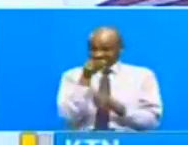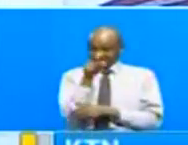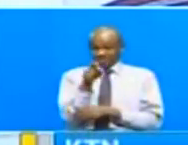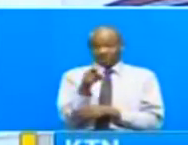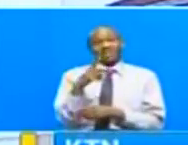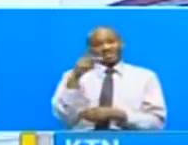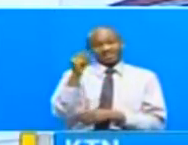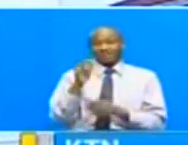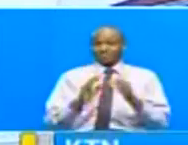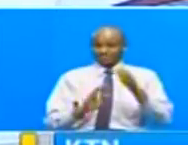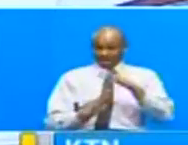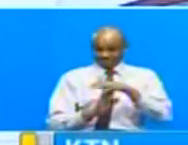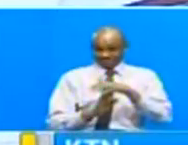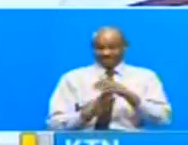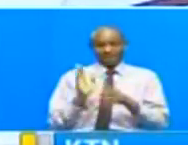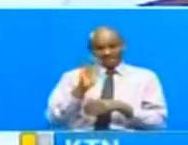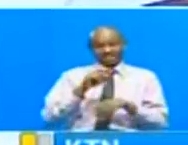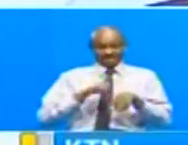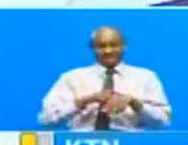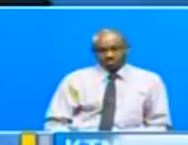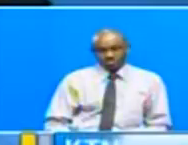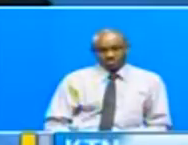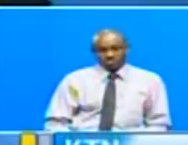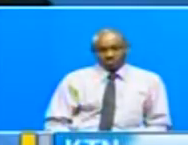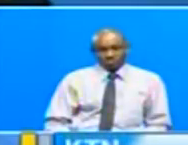is KTN Prime. We'll be right back after this break.